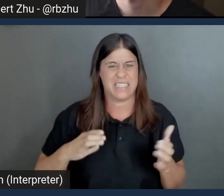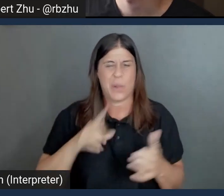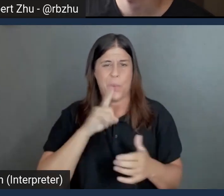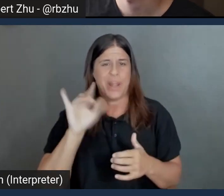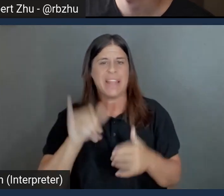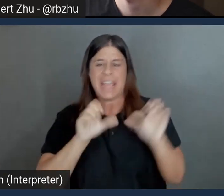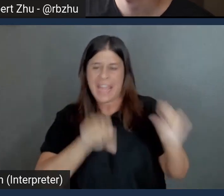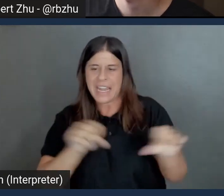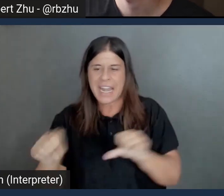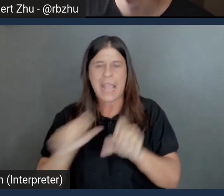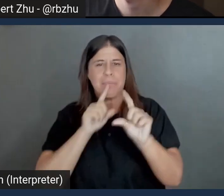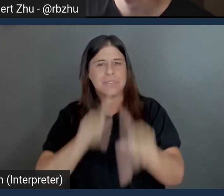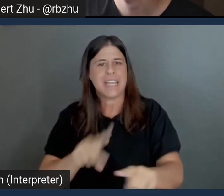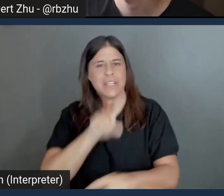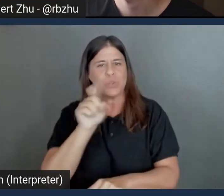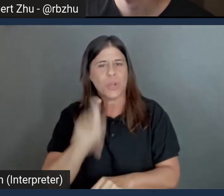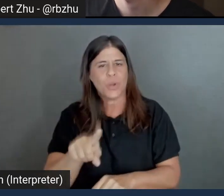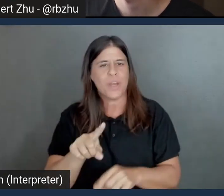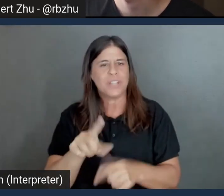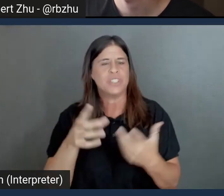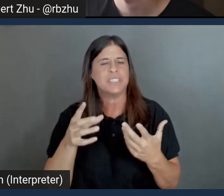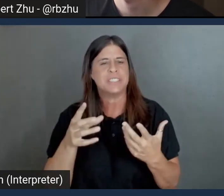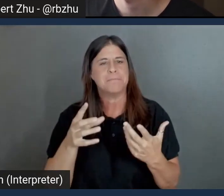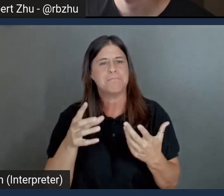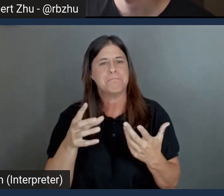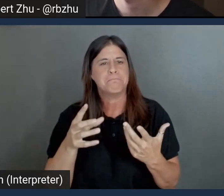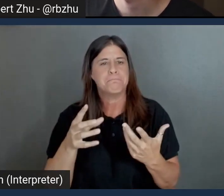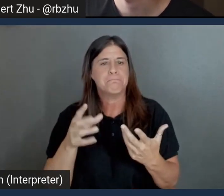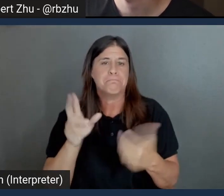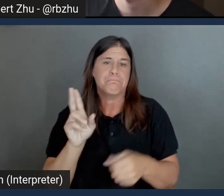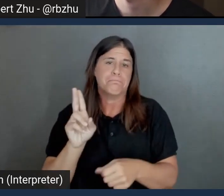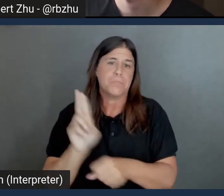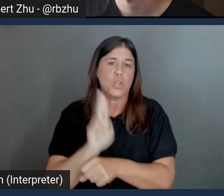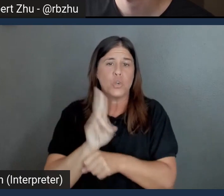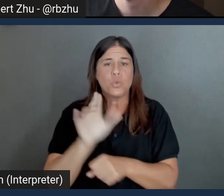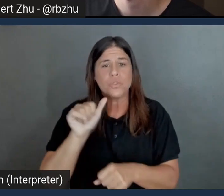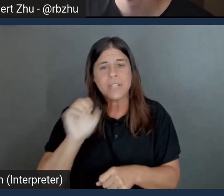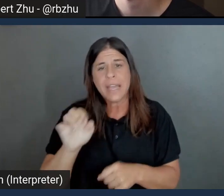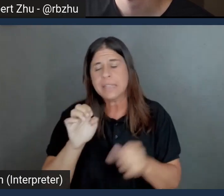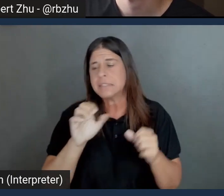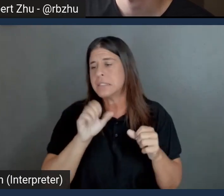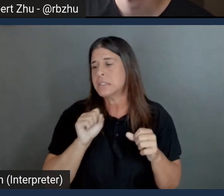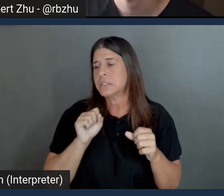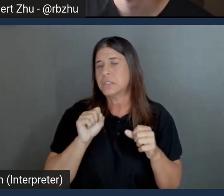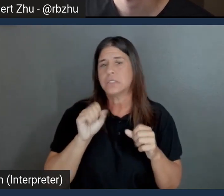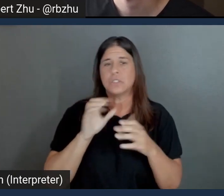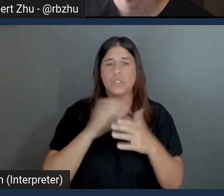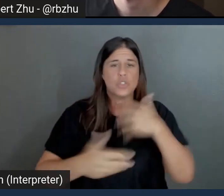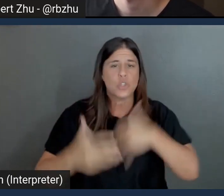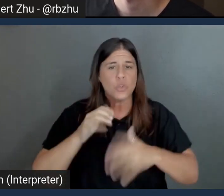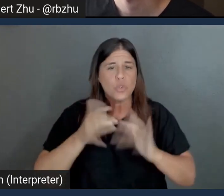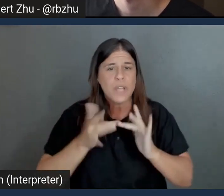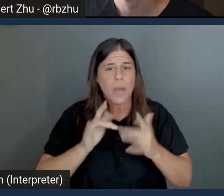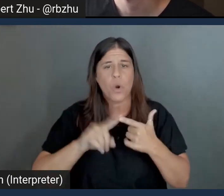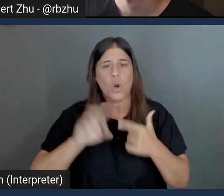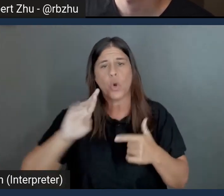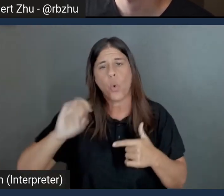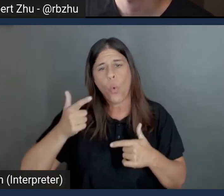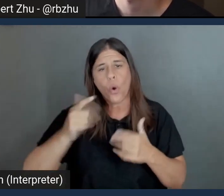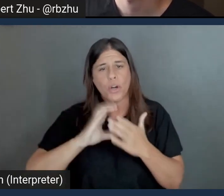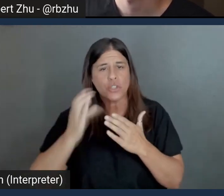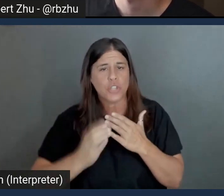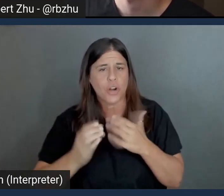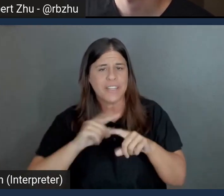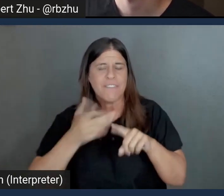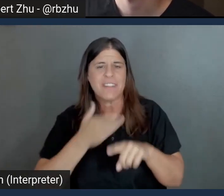enables answering questions inside use cases, things, social networks, org charts, things like that. To answer